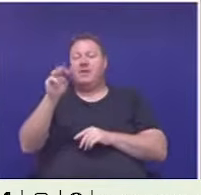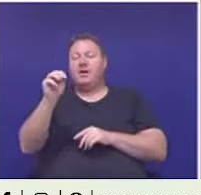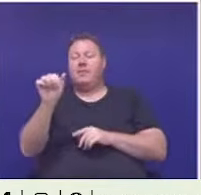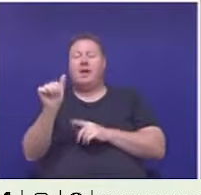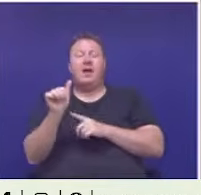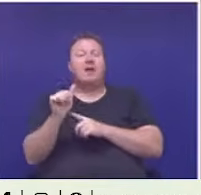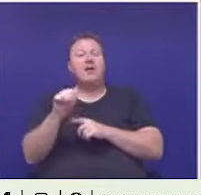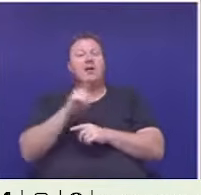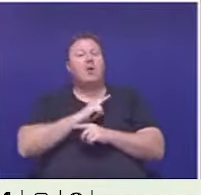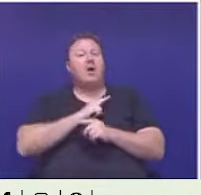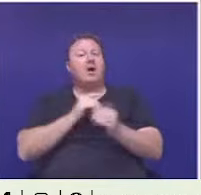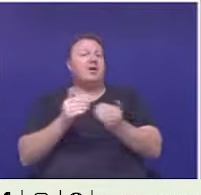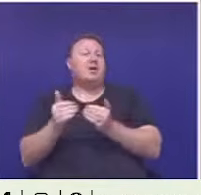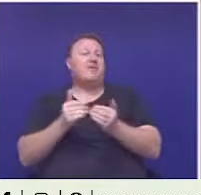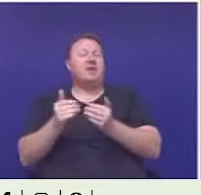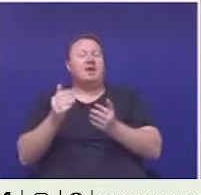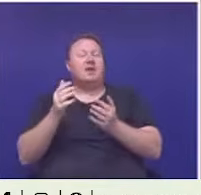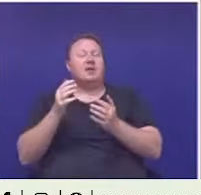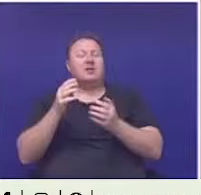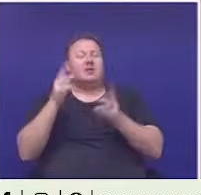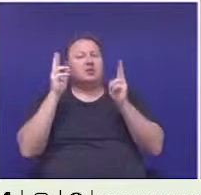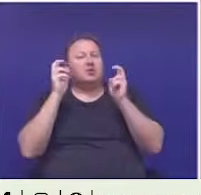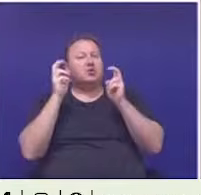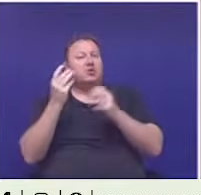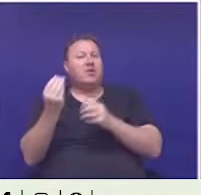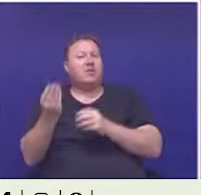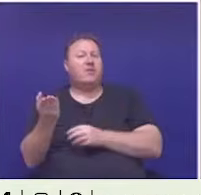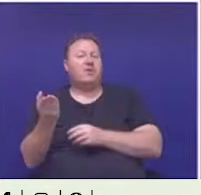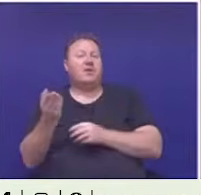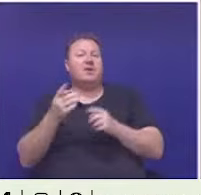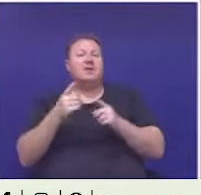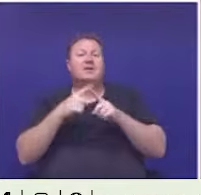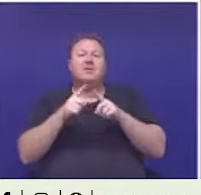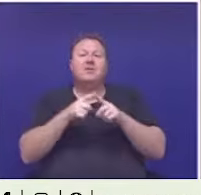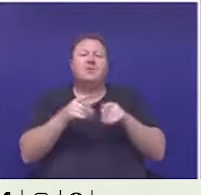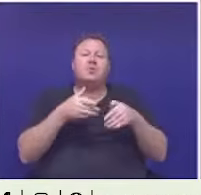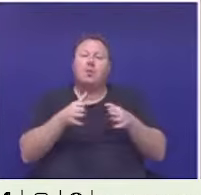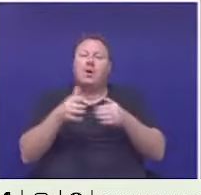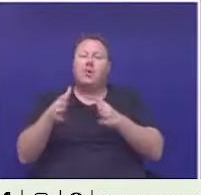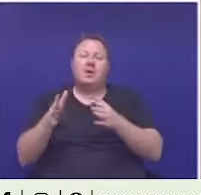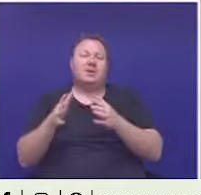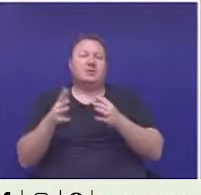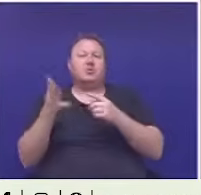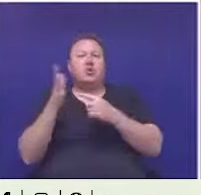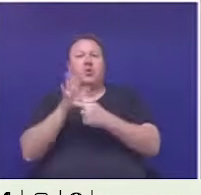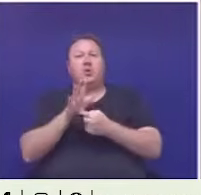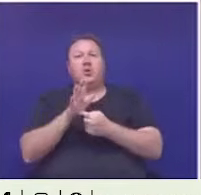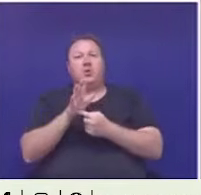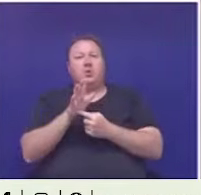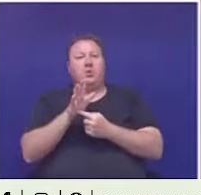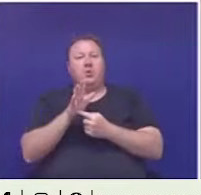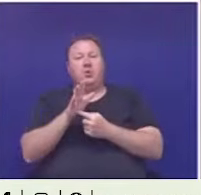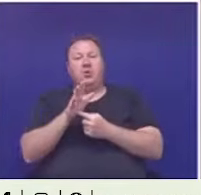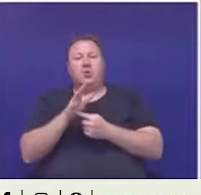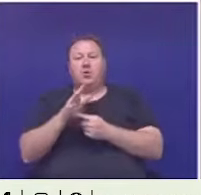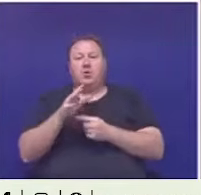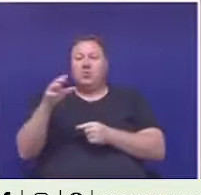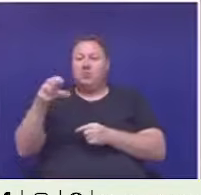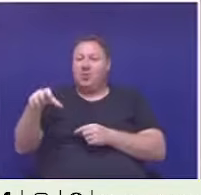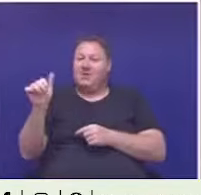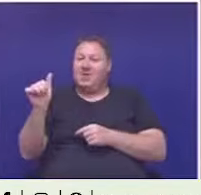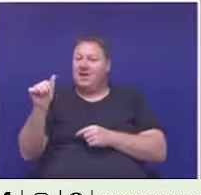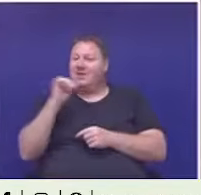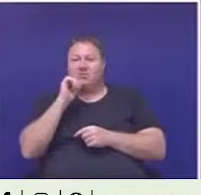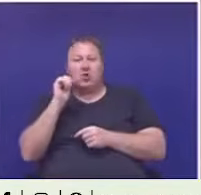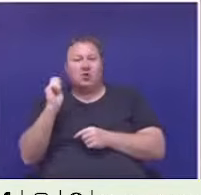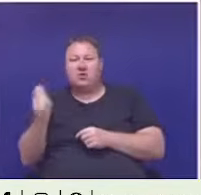governing issues. So there are ways and tools and means to say, if you don't spend, province B is spending. we will move